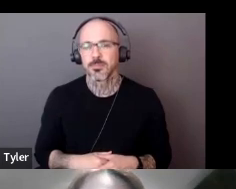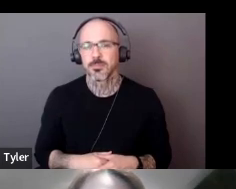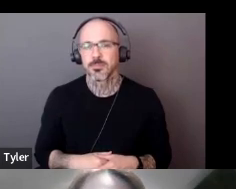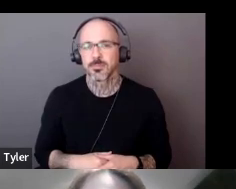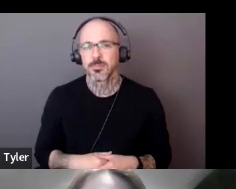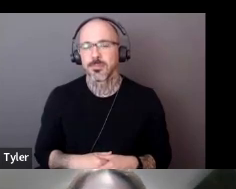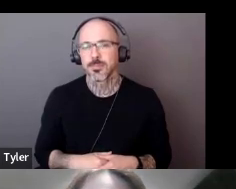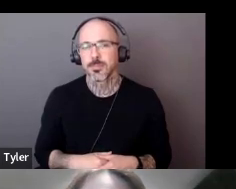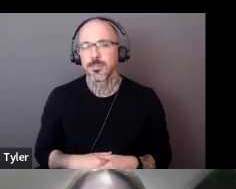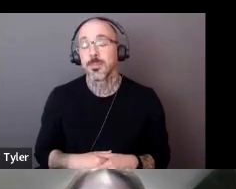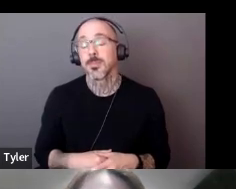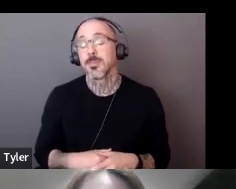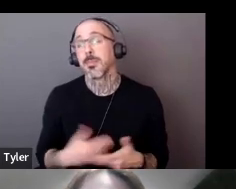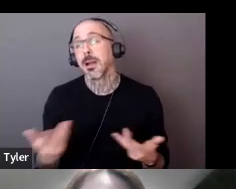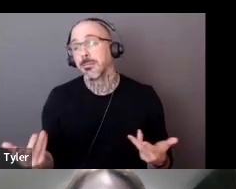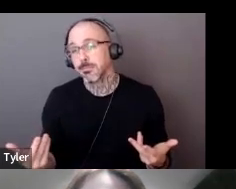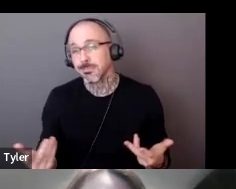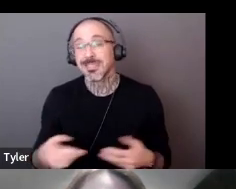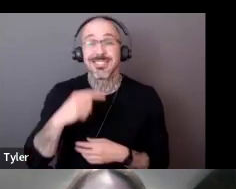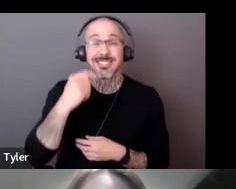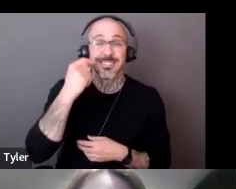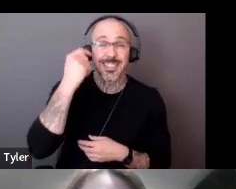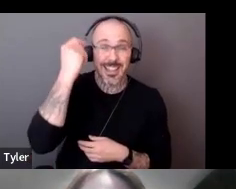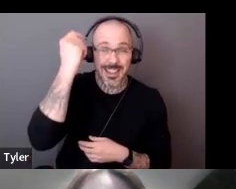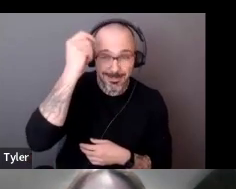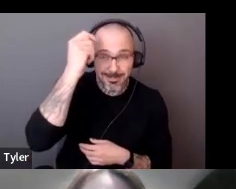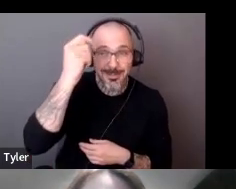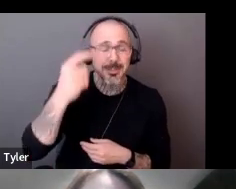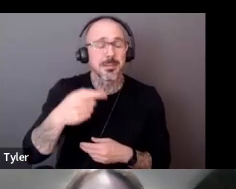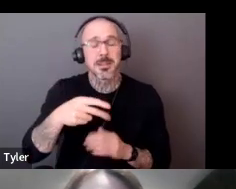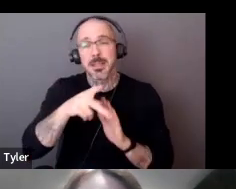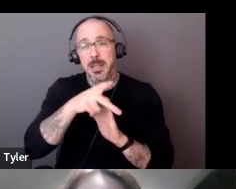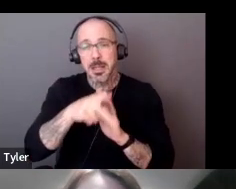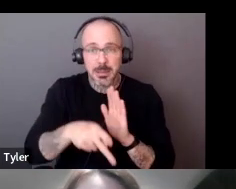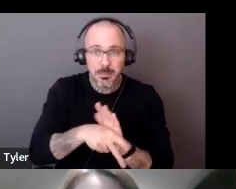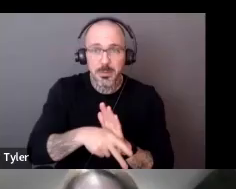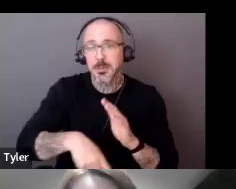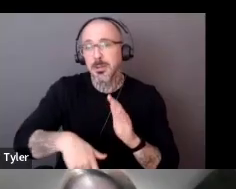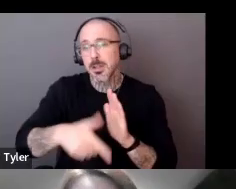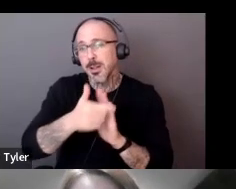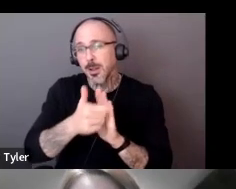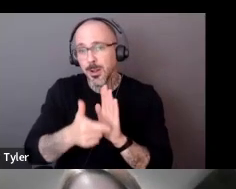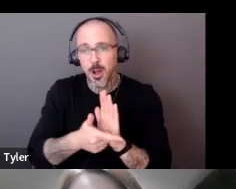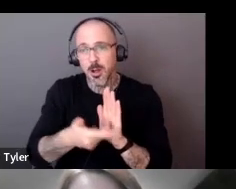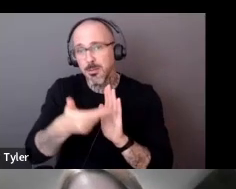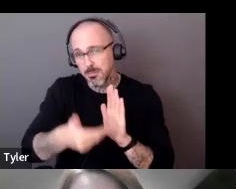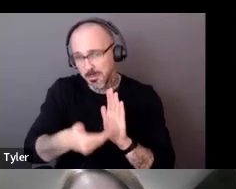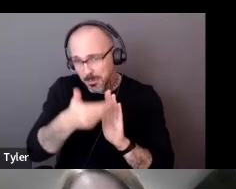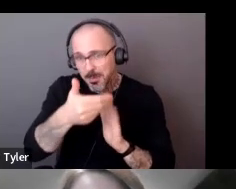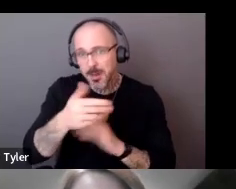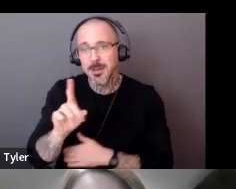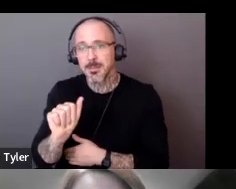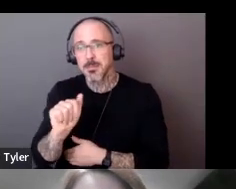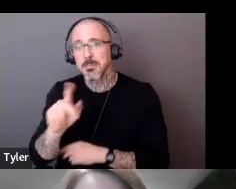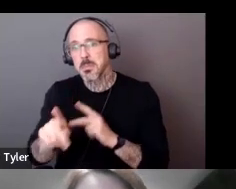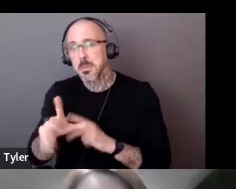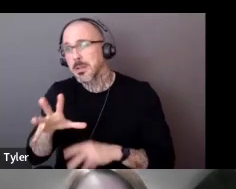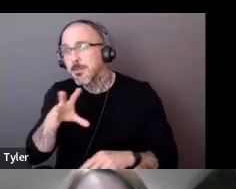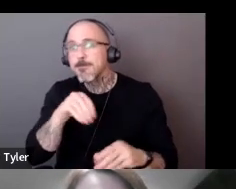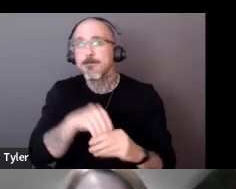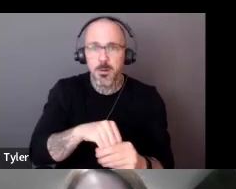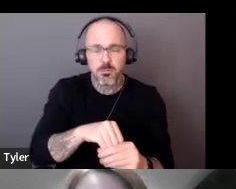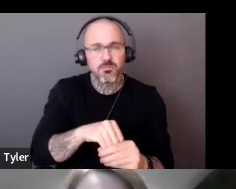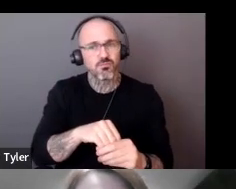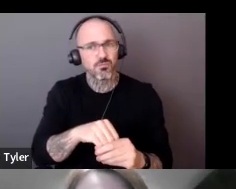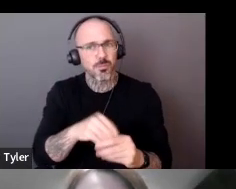it incorporates the education piece. It incorporates nothing about us without us. I think it's really